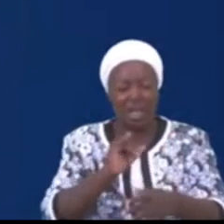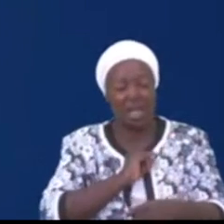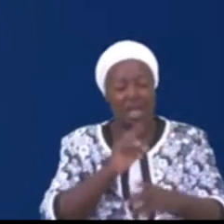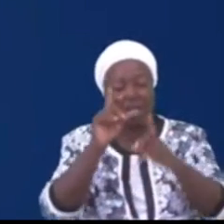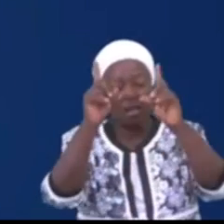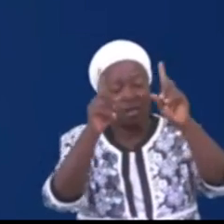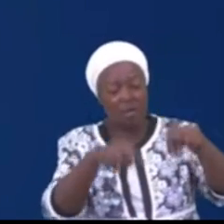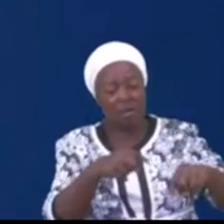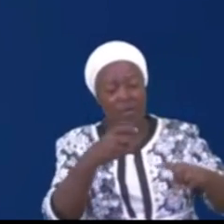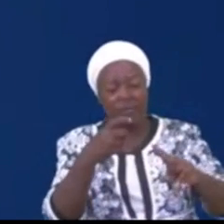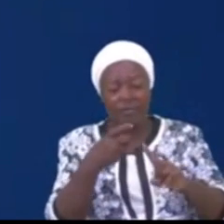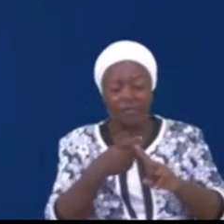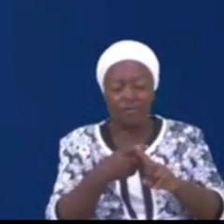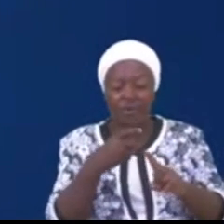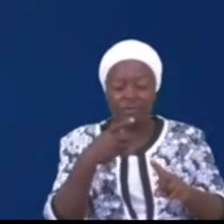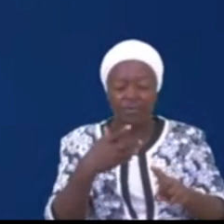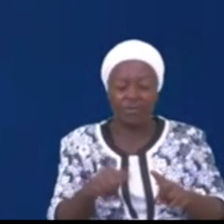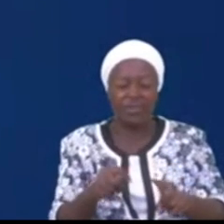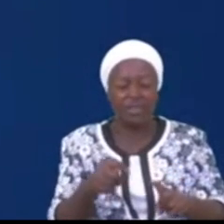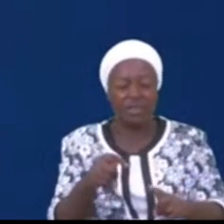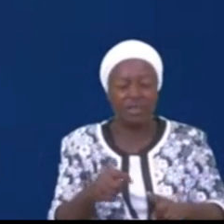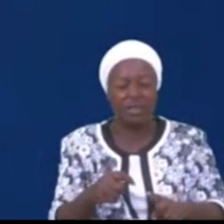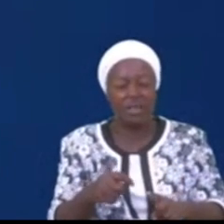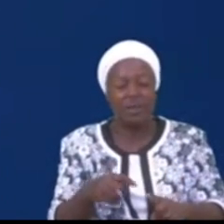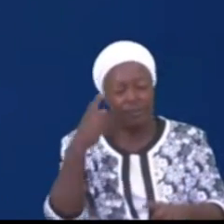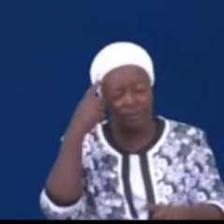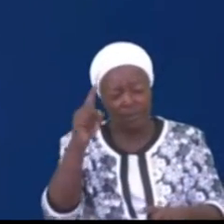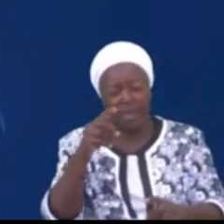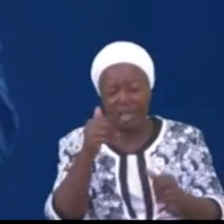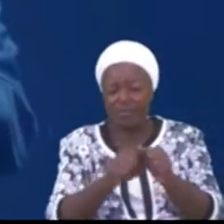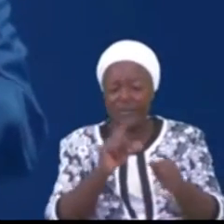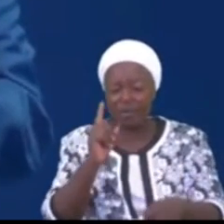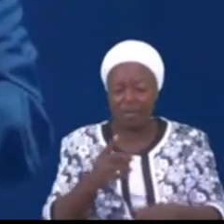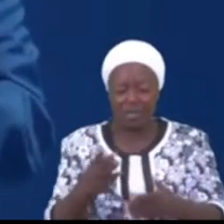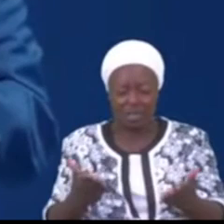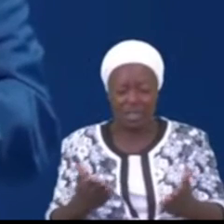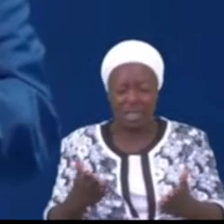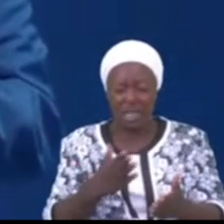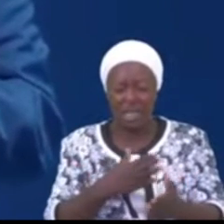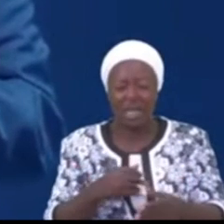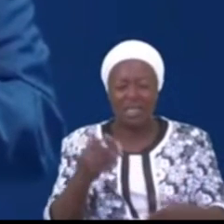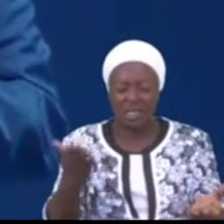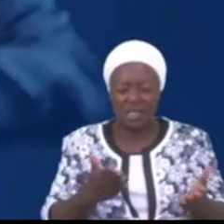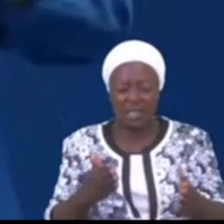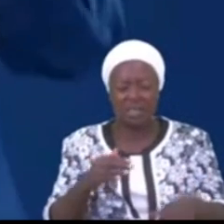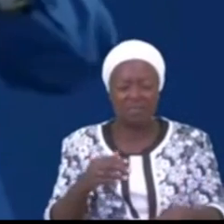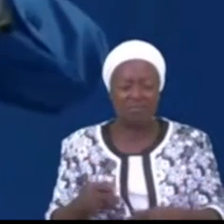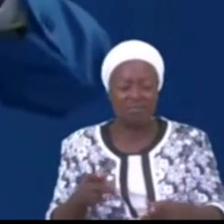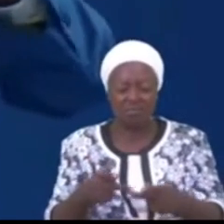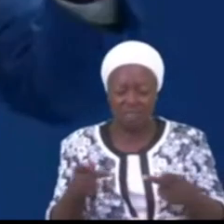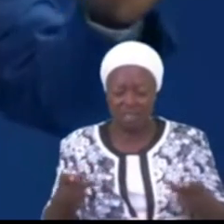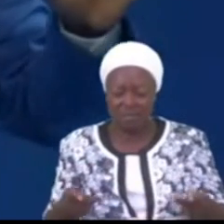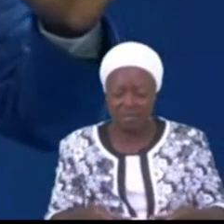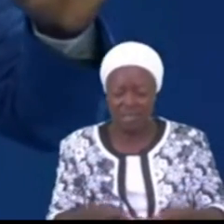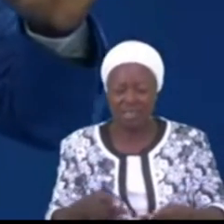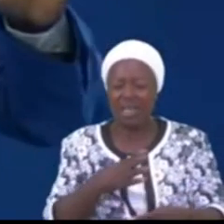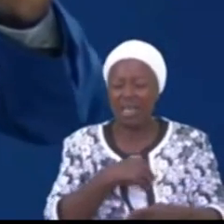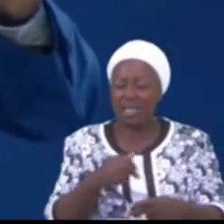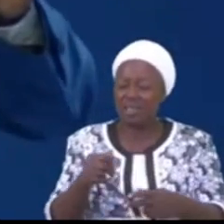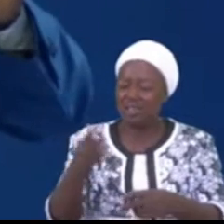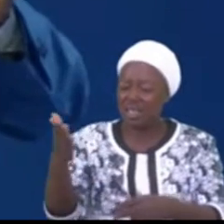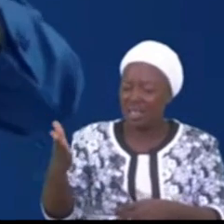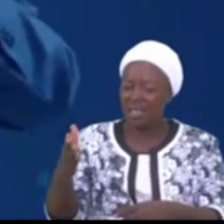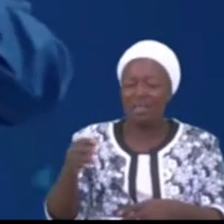come on behalf of everyone. Everyone here at the Alpha location, everyone over the